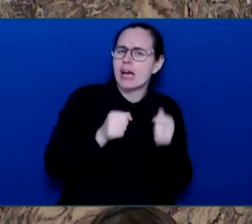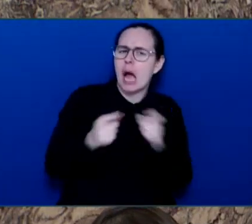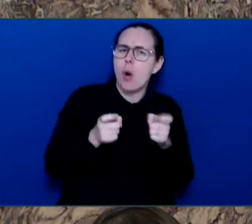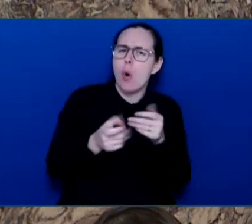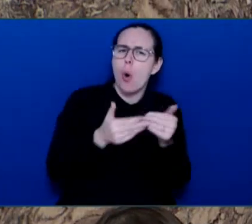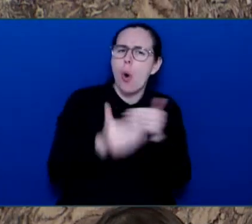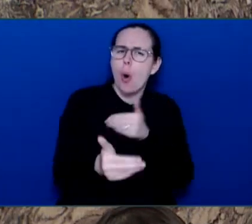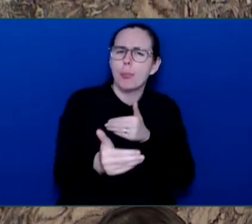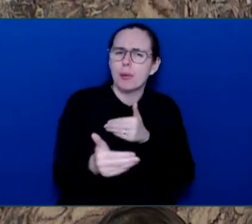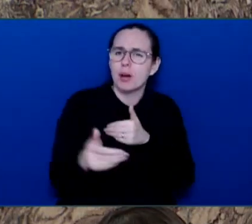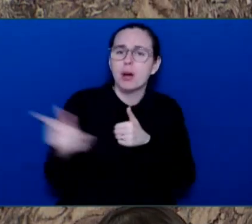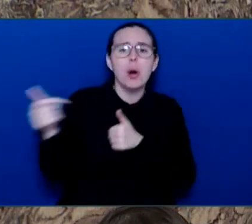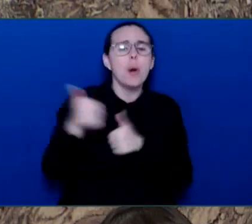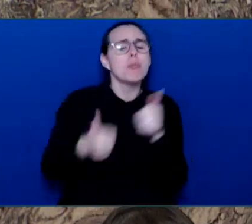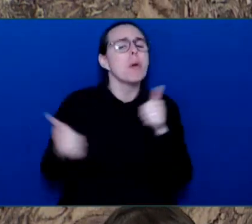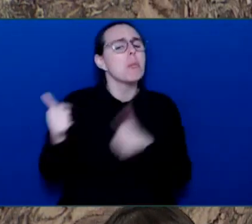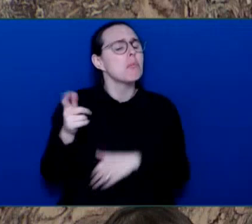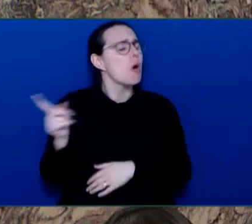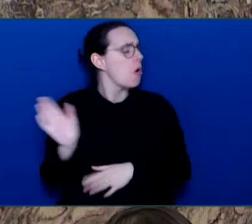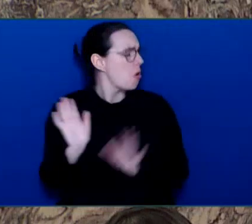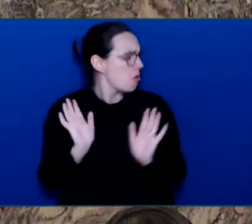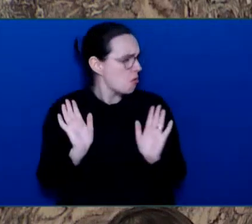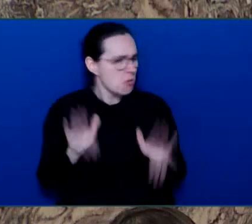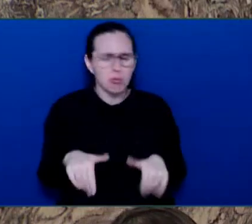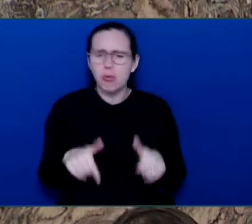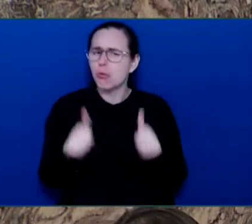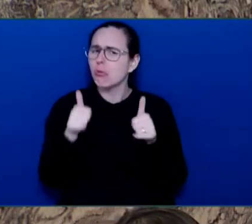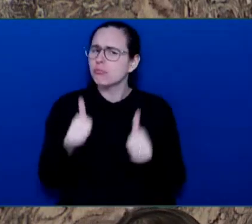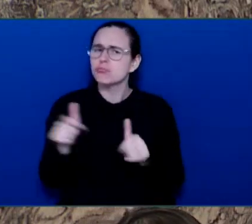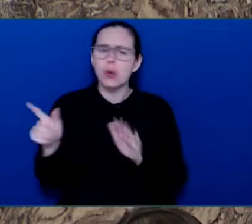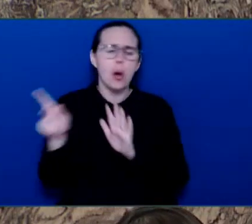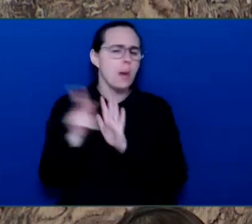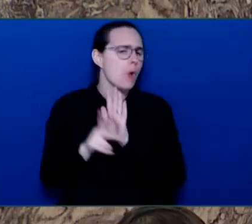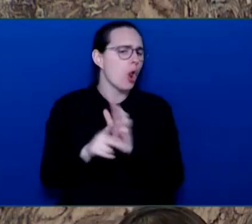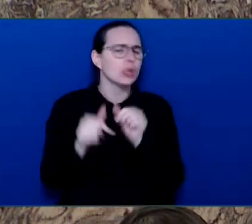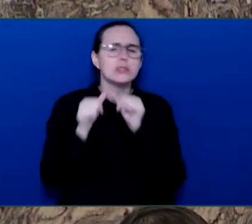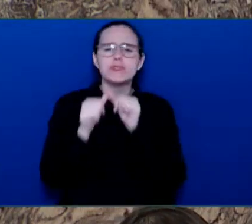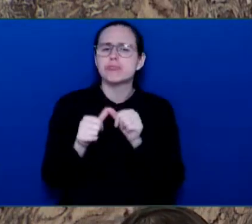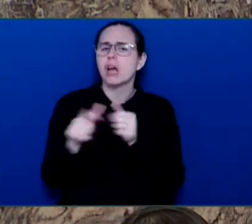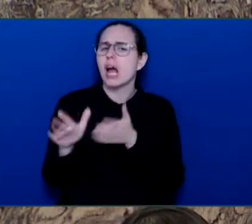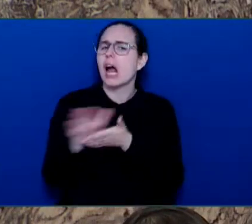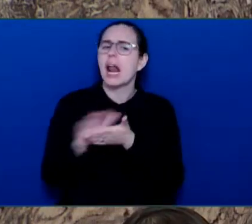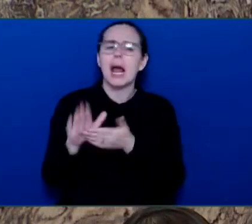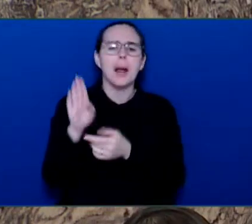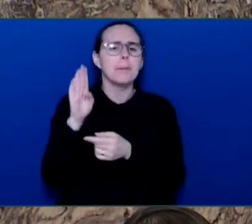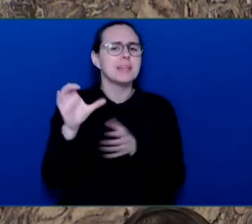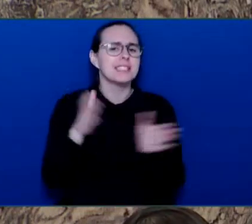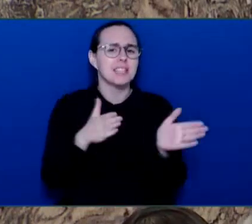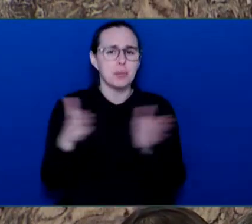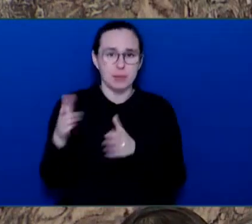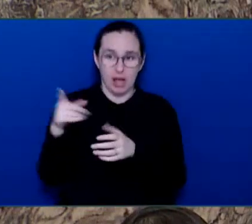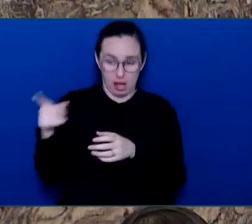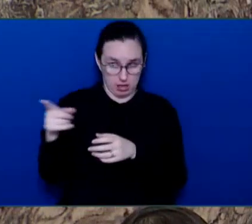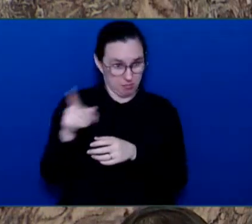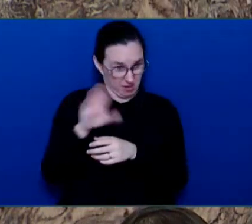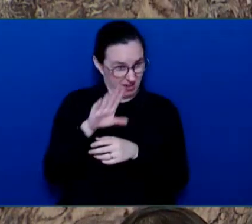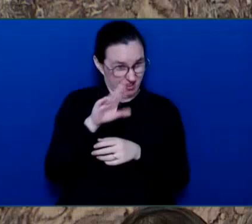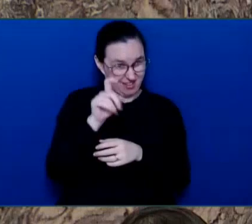emissions, but also threatens to push already vulnerable families over the edge in this deep affordability